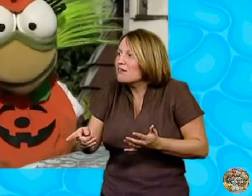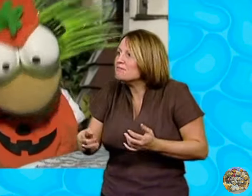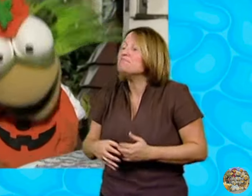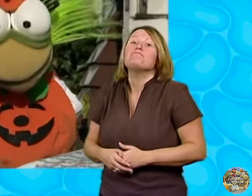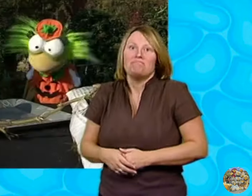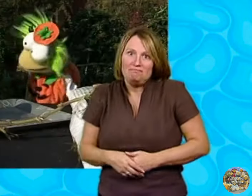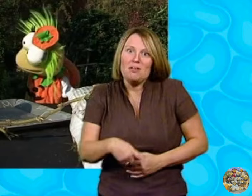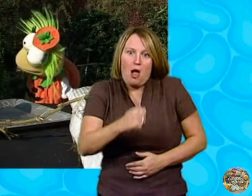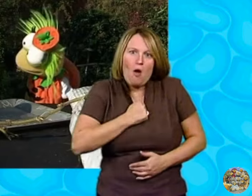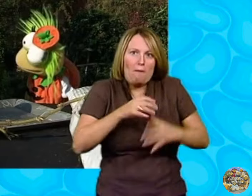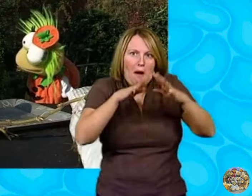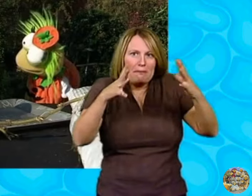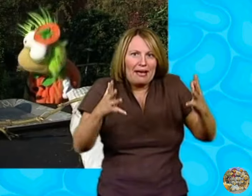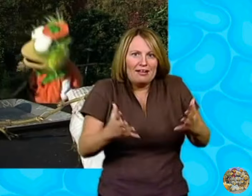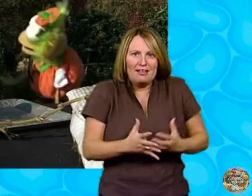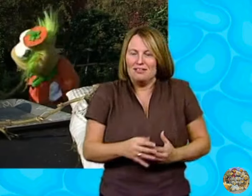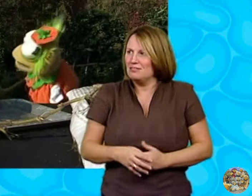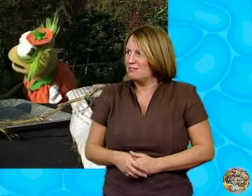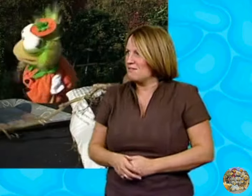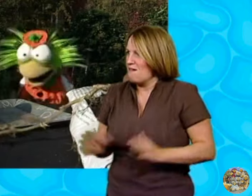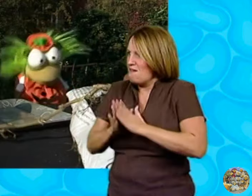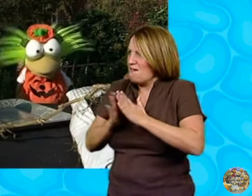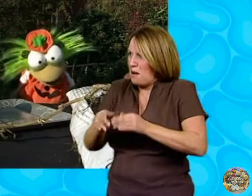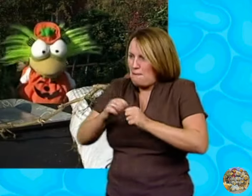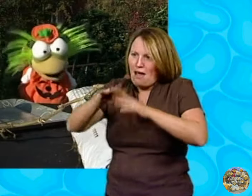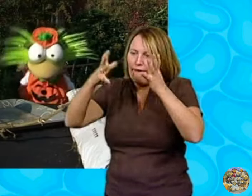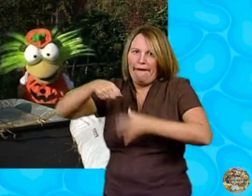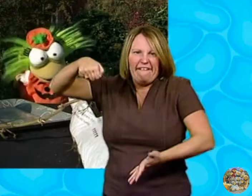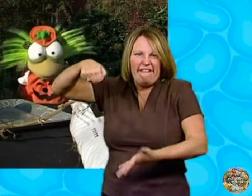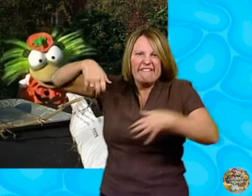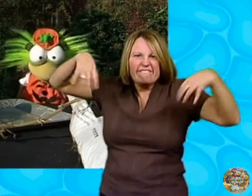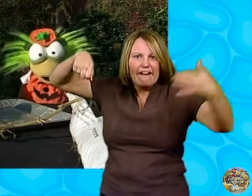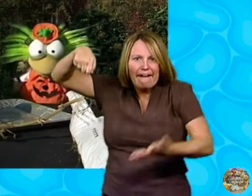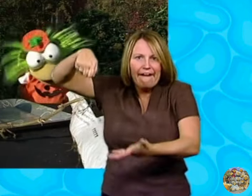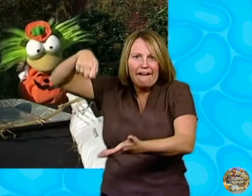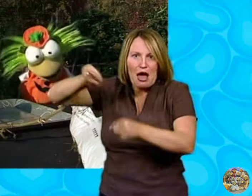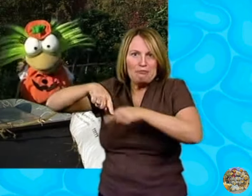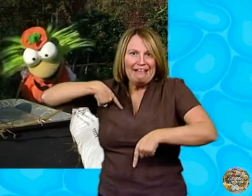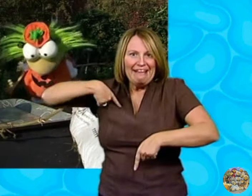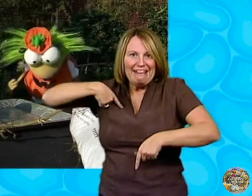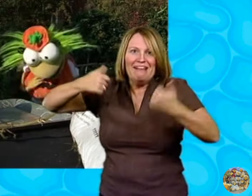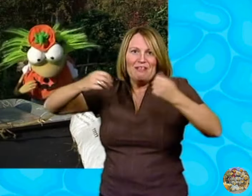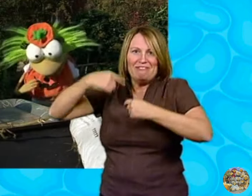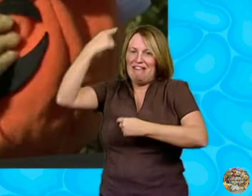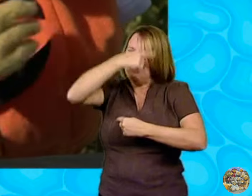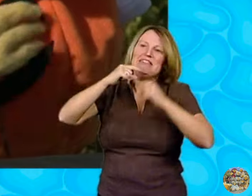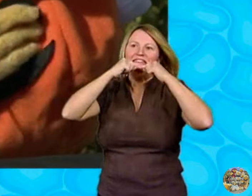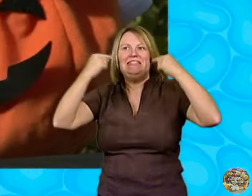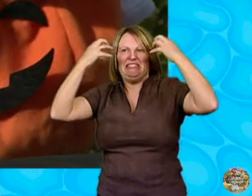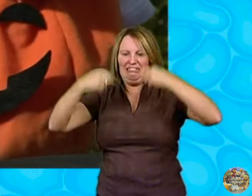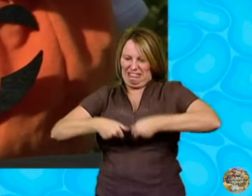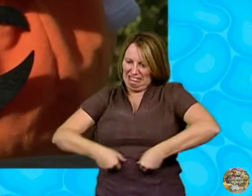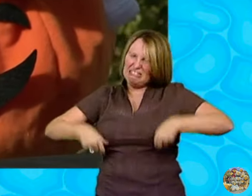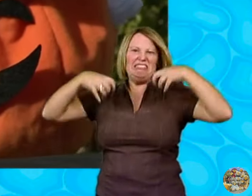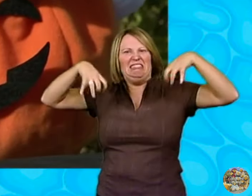pumpkin. It really is our pumpkin. So Bill, does that mean we can make it into a Halloween lantern now? Like with a face